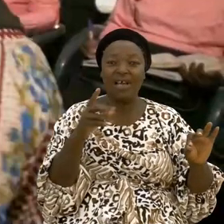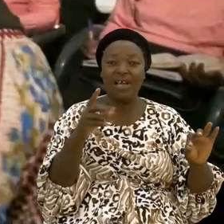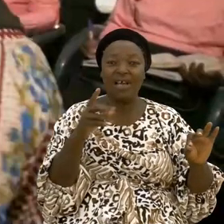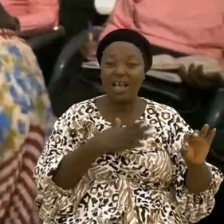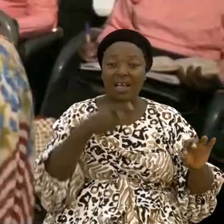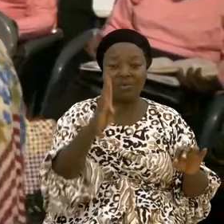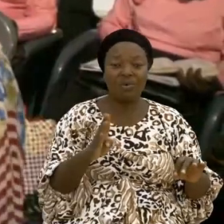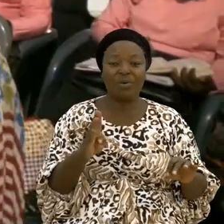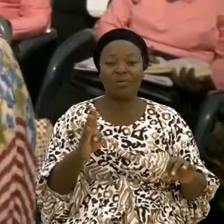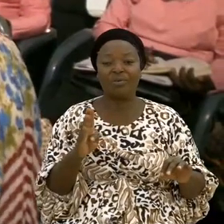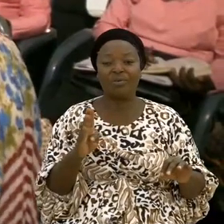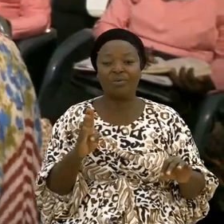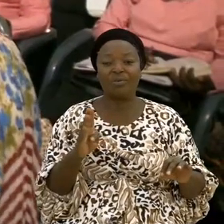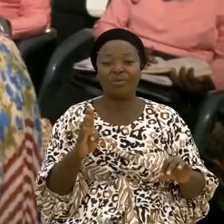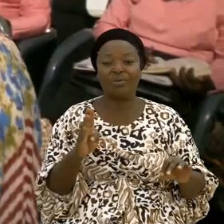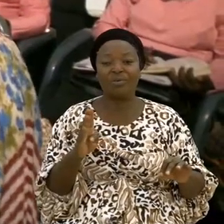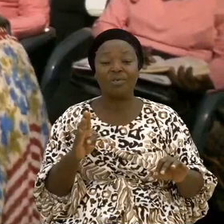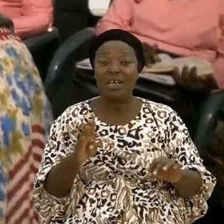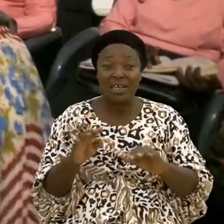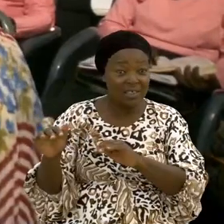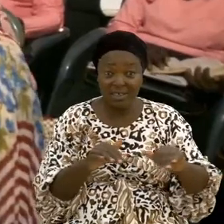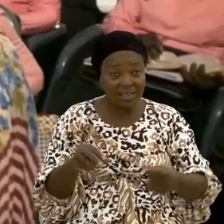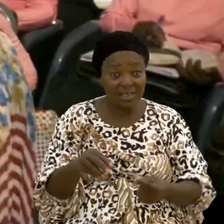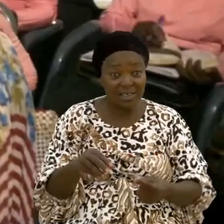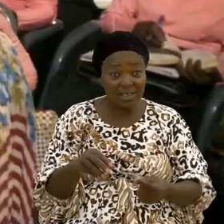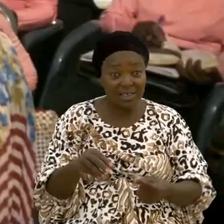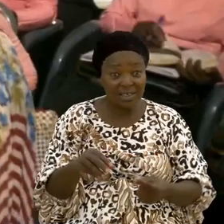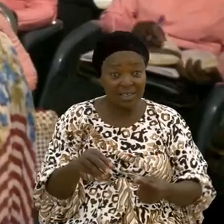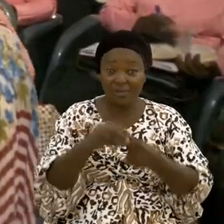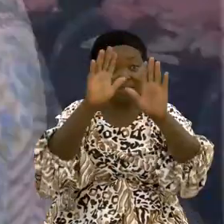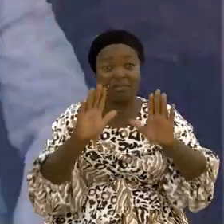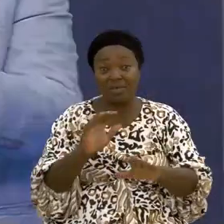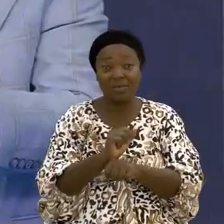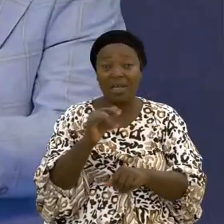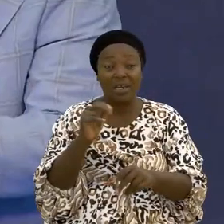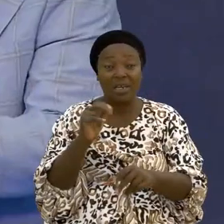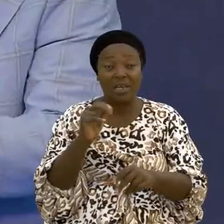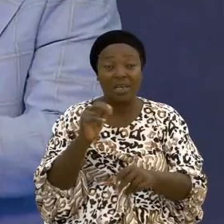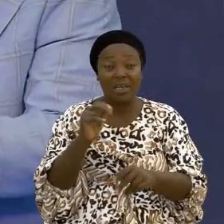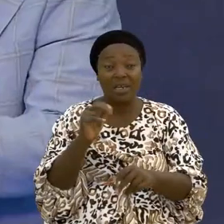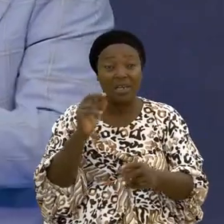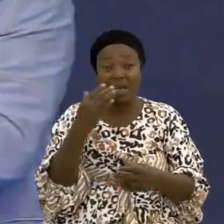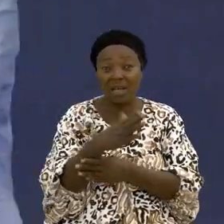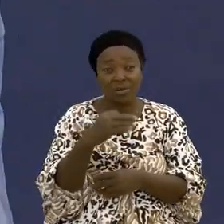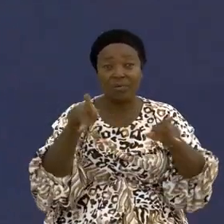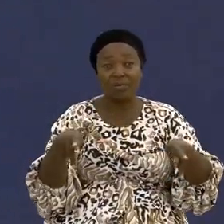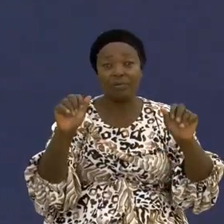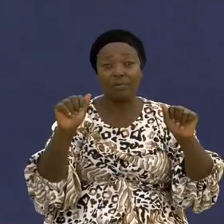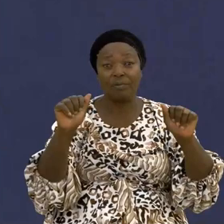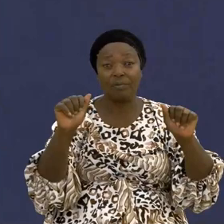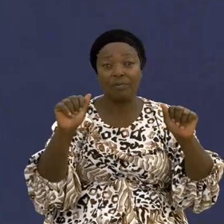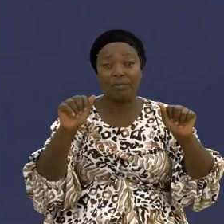wrought special miracles by the hands of Paul. God wrought